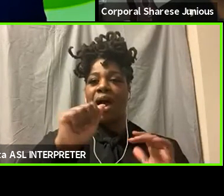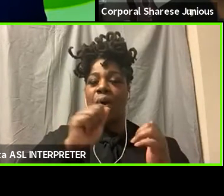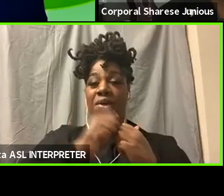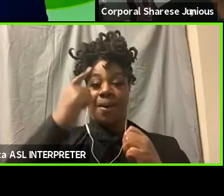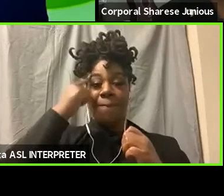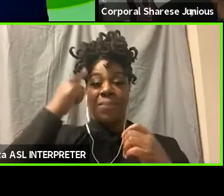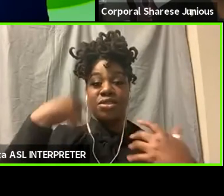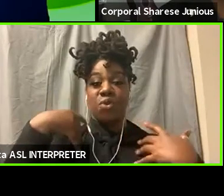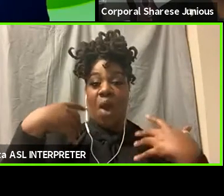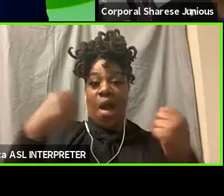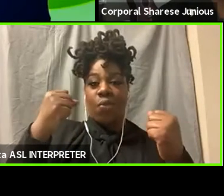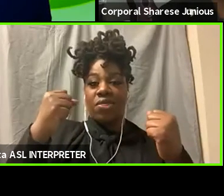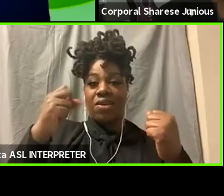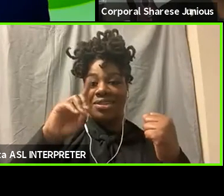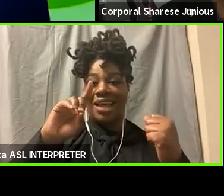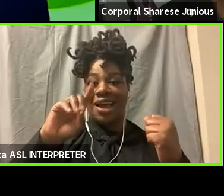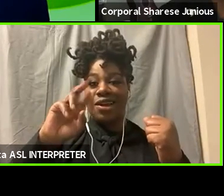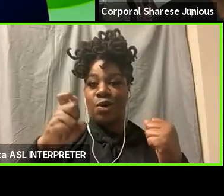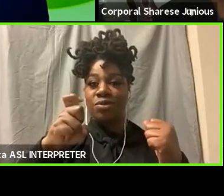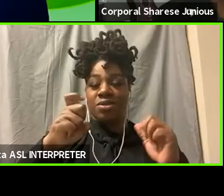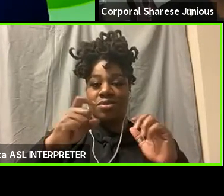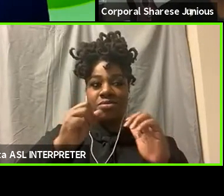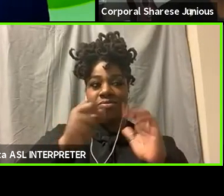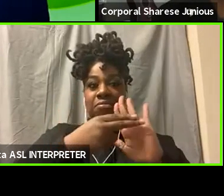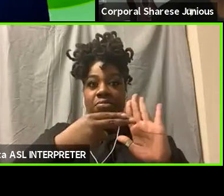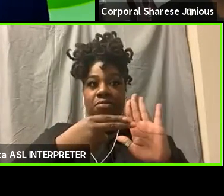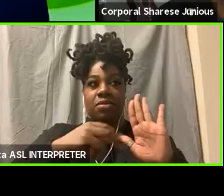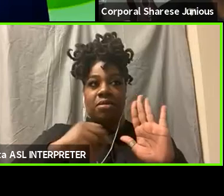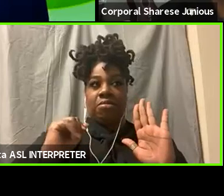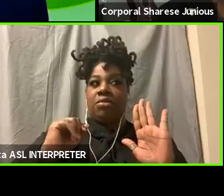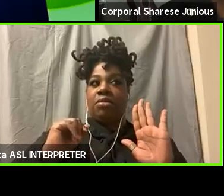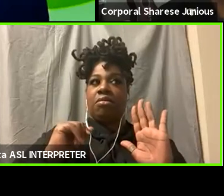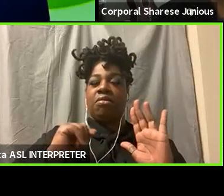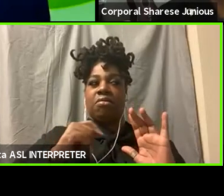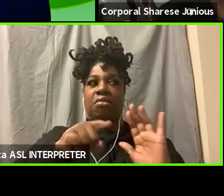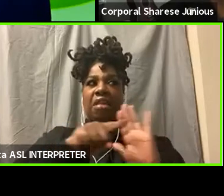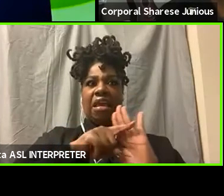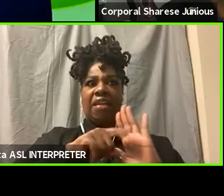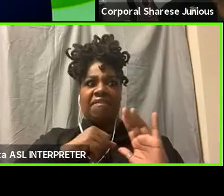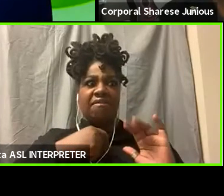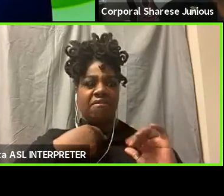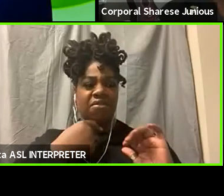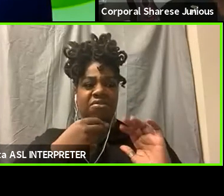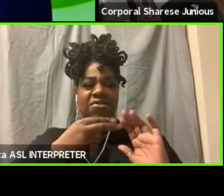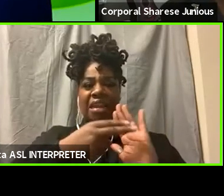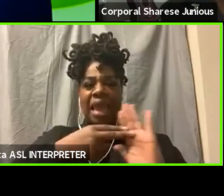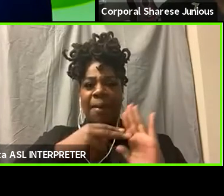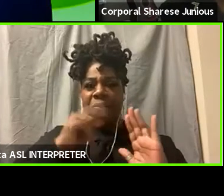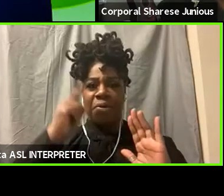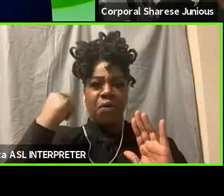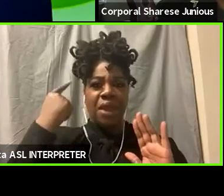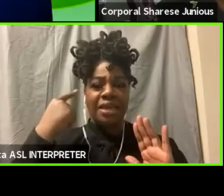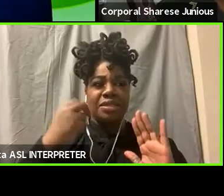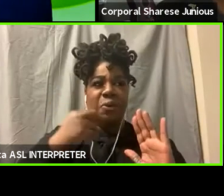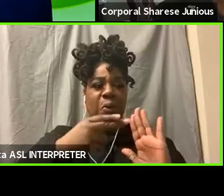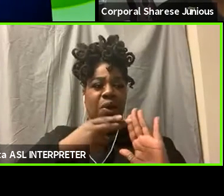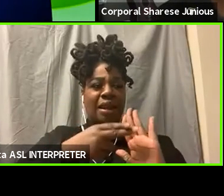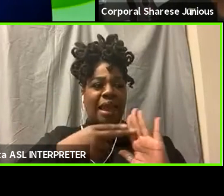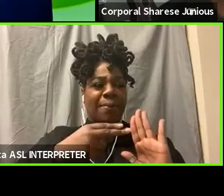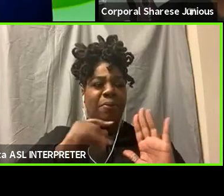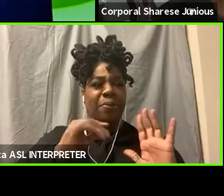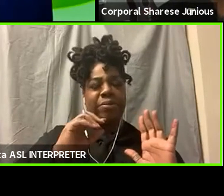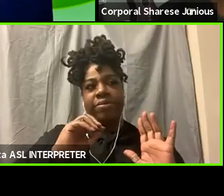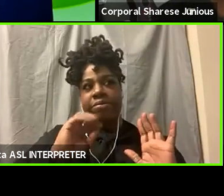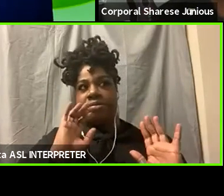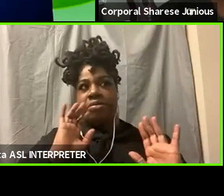health diagnosis for their child might have a negative impact on their child. So it's really important,